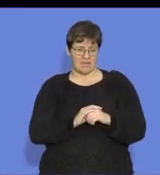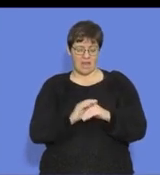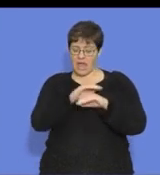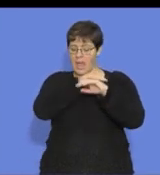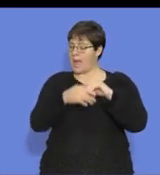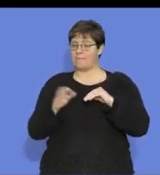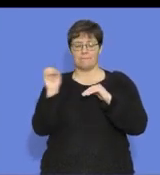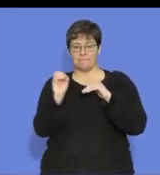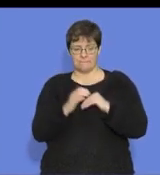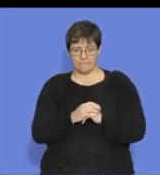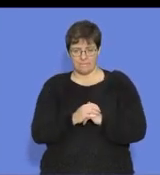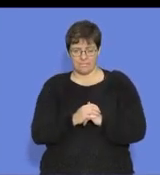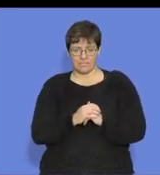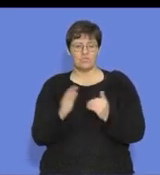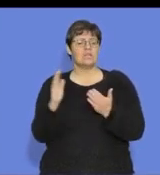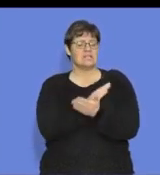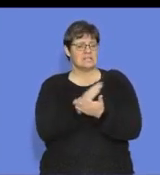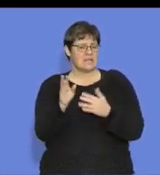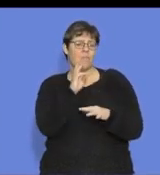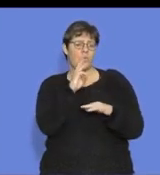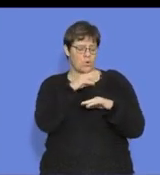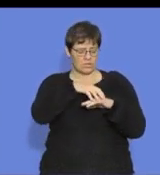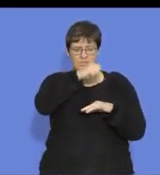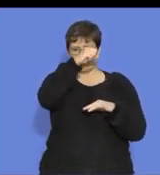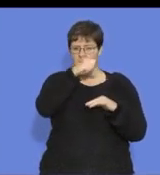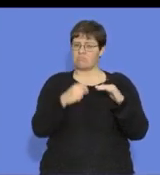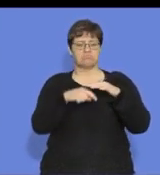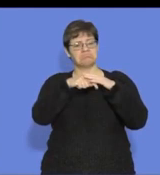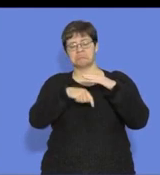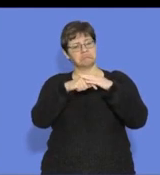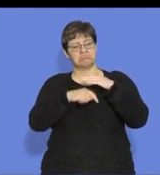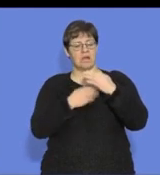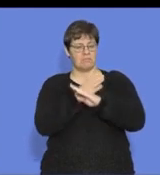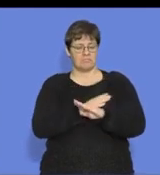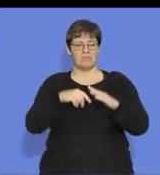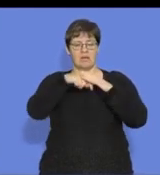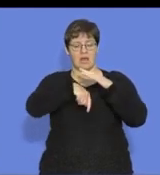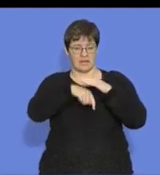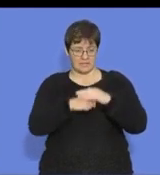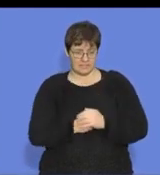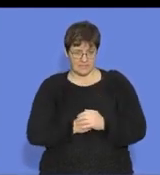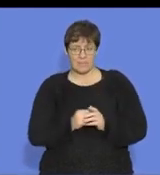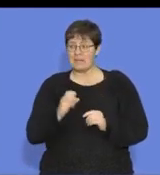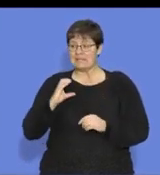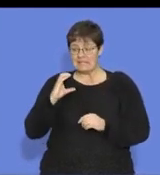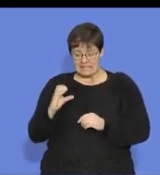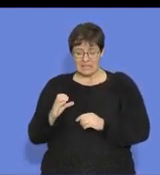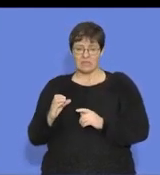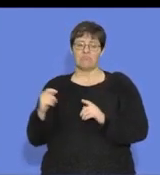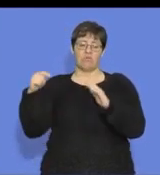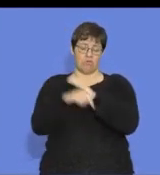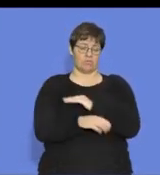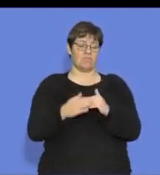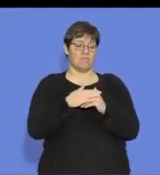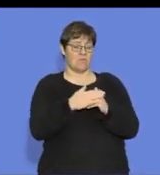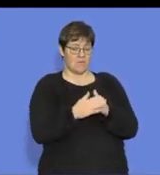So it lost some water through the upper surface, but not as much as leaf C. So your